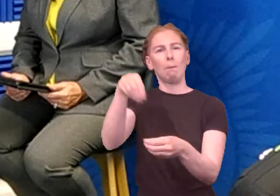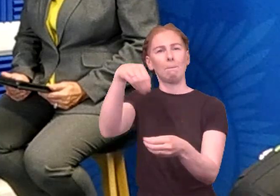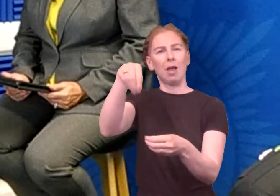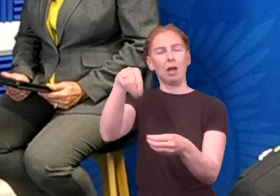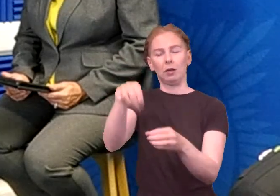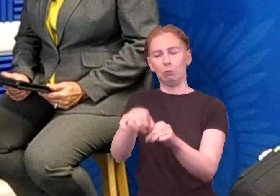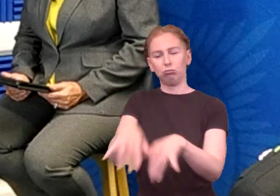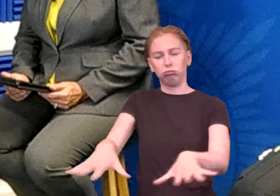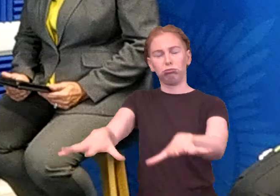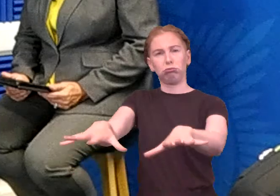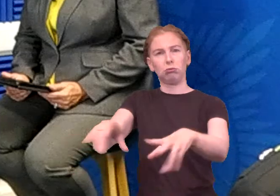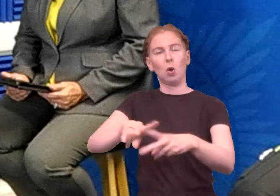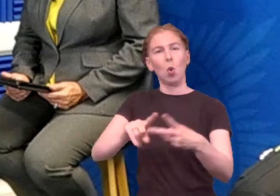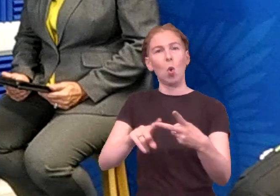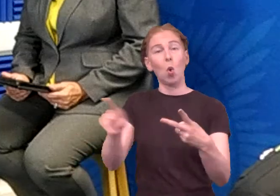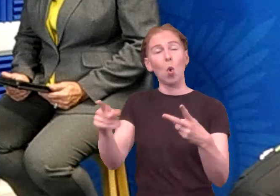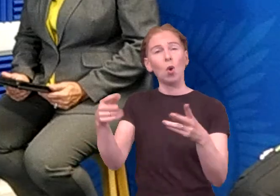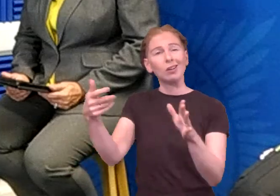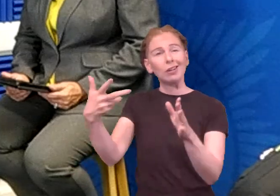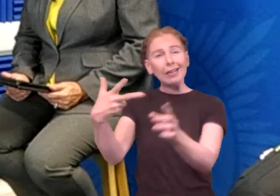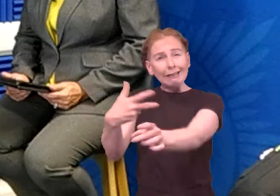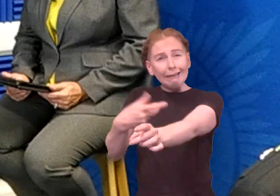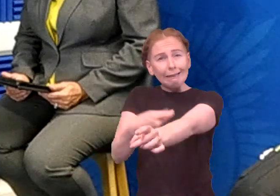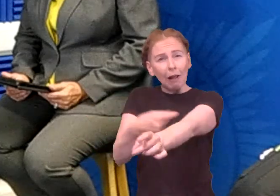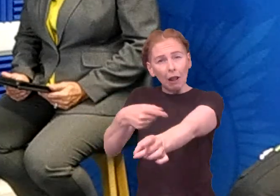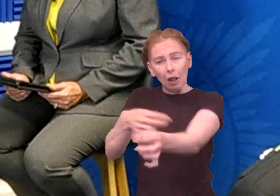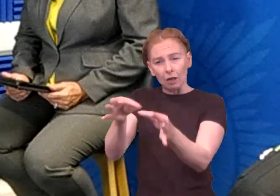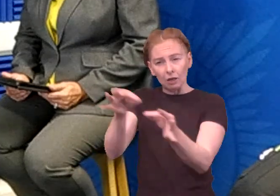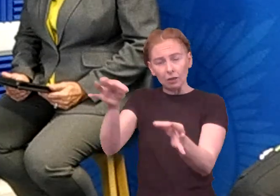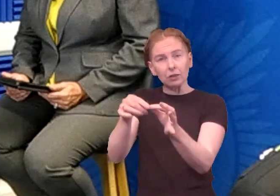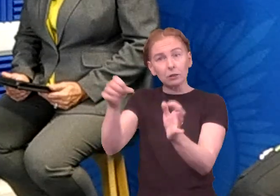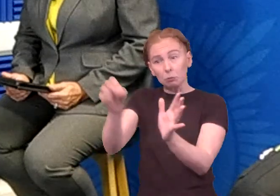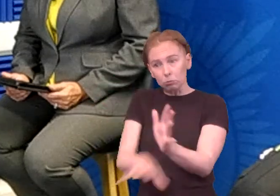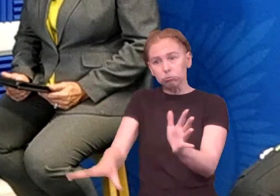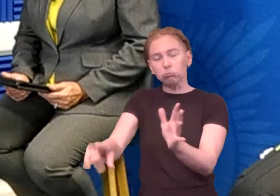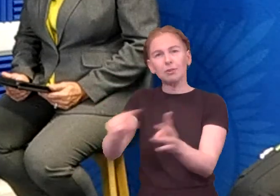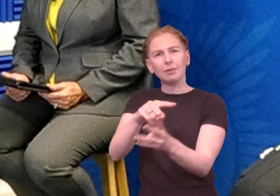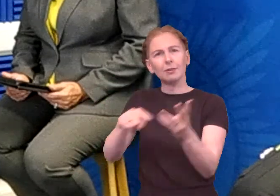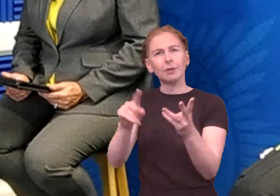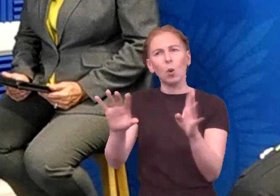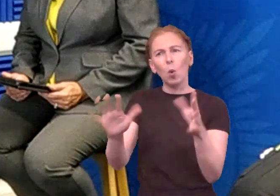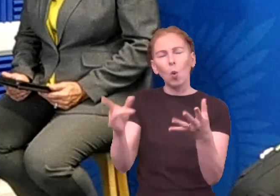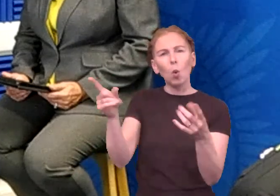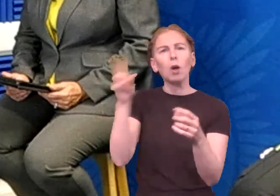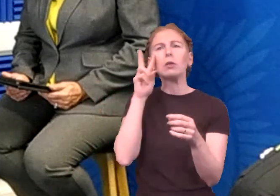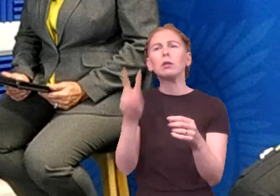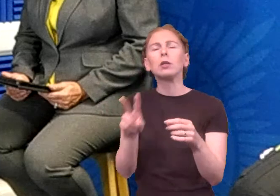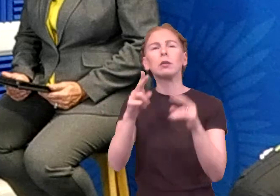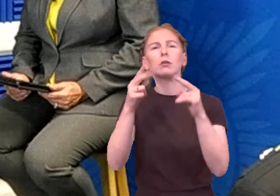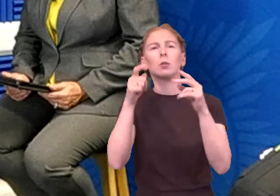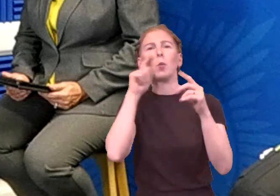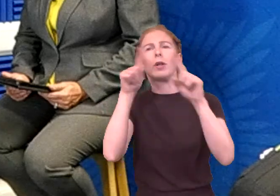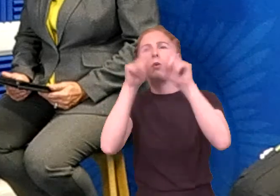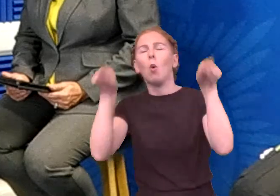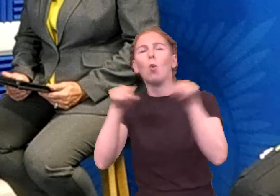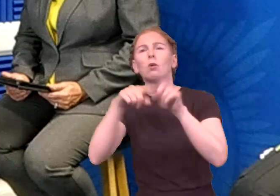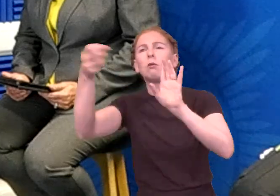vehicles, exchanges, short exchanges through windows, people that may come into sudden wealth,